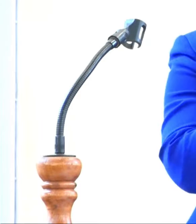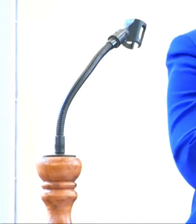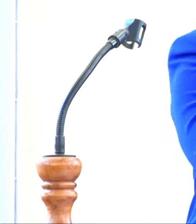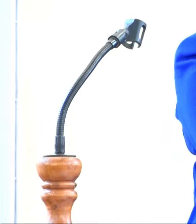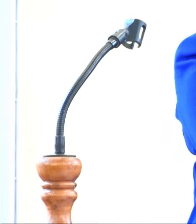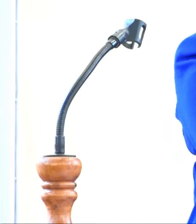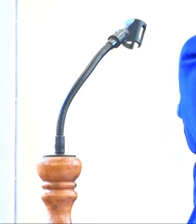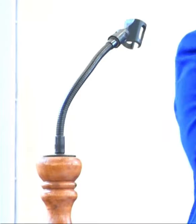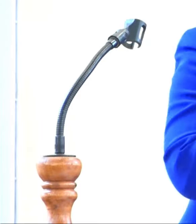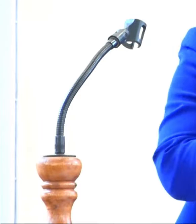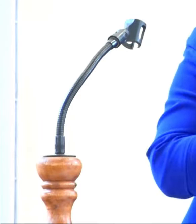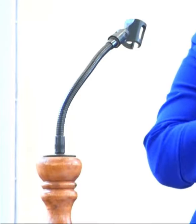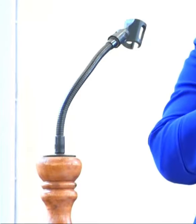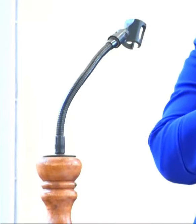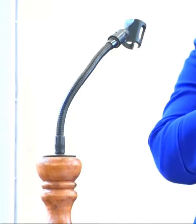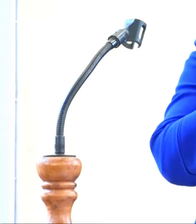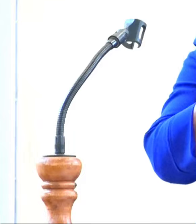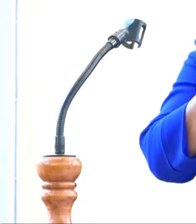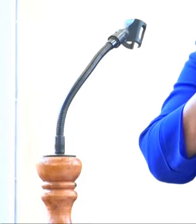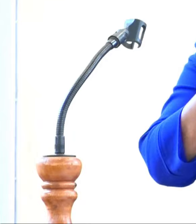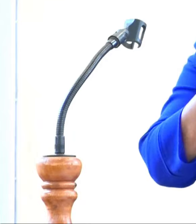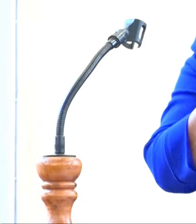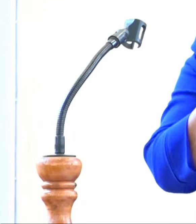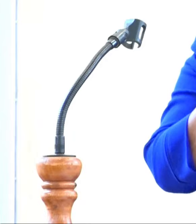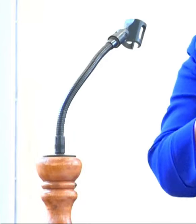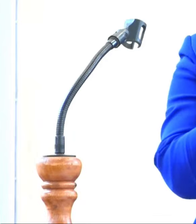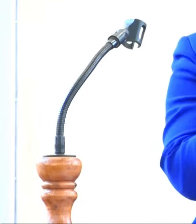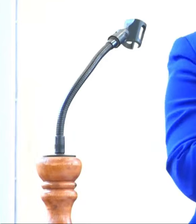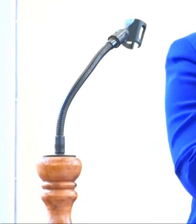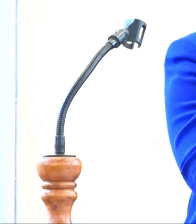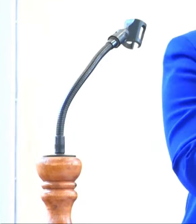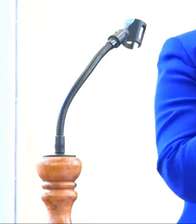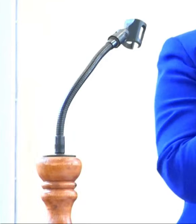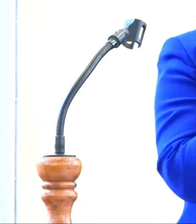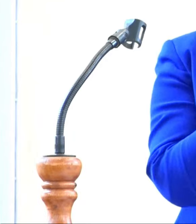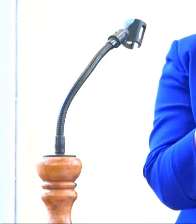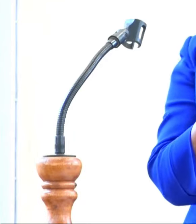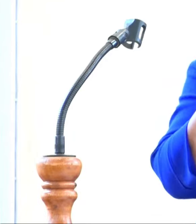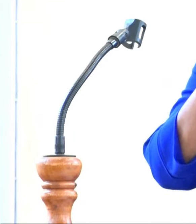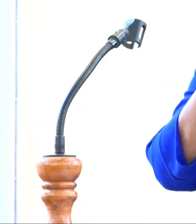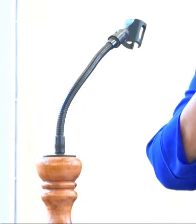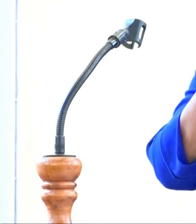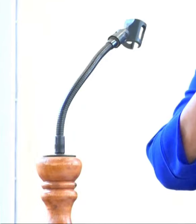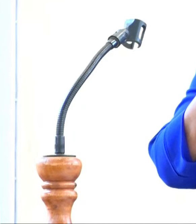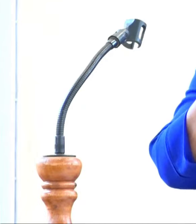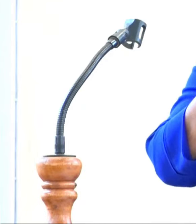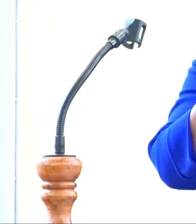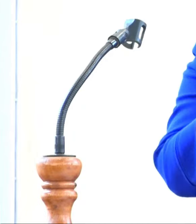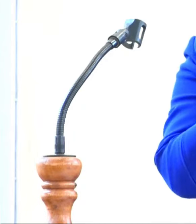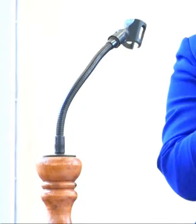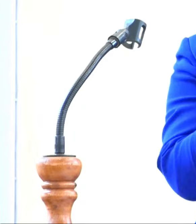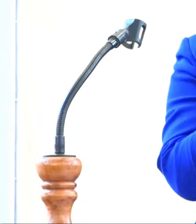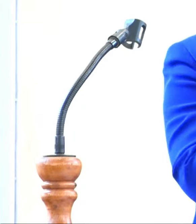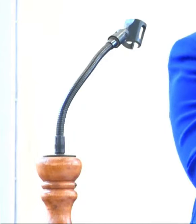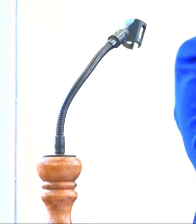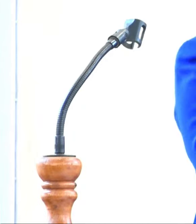I was looking at the program for this year, the motto that they have captured my attention, the motto